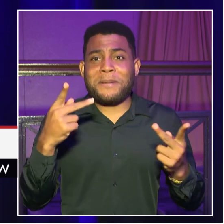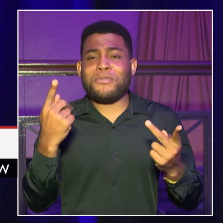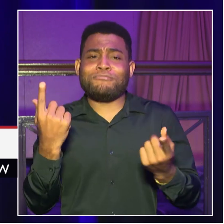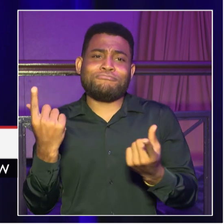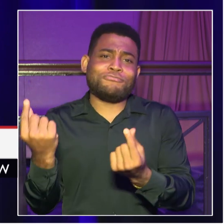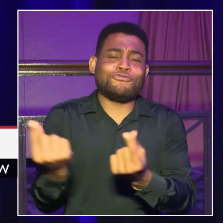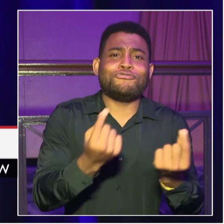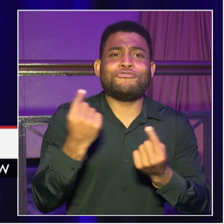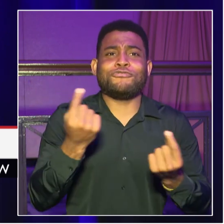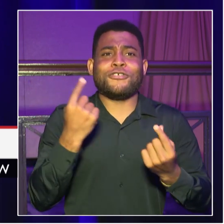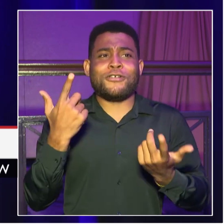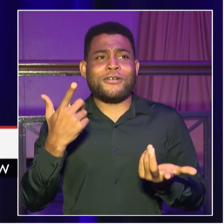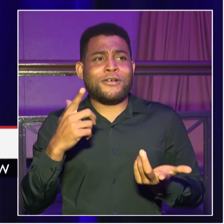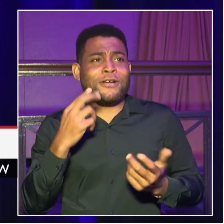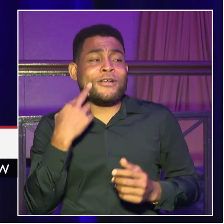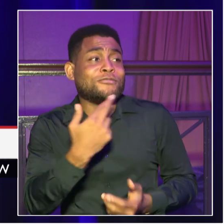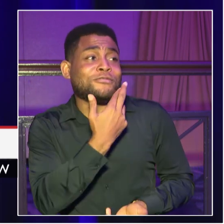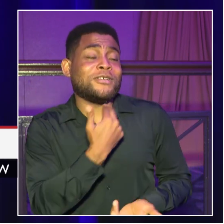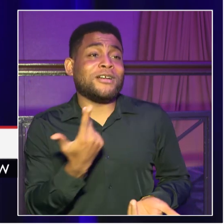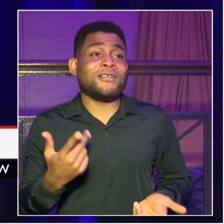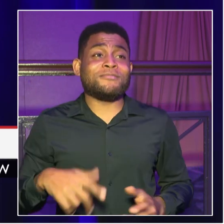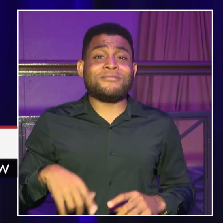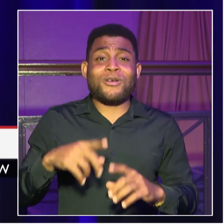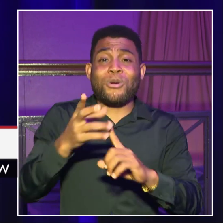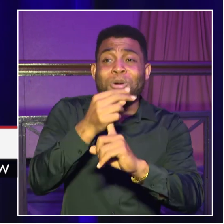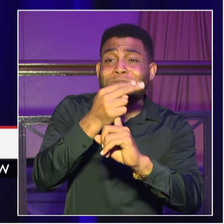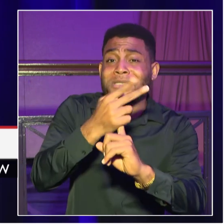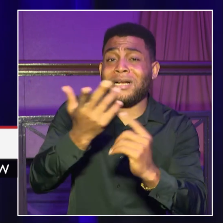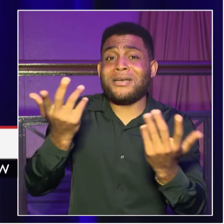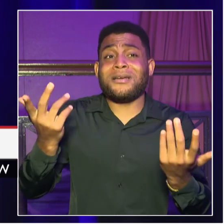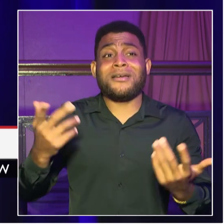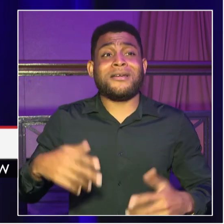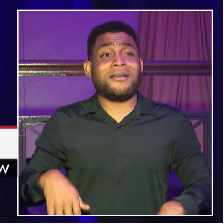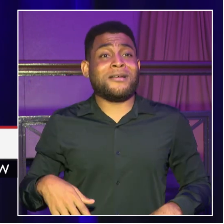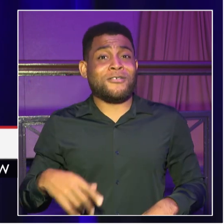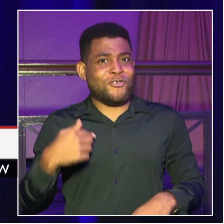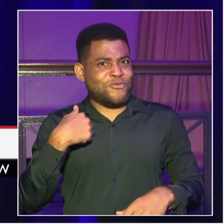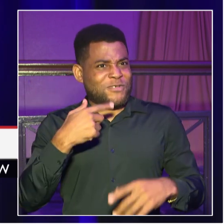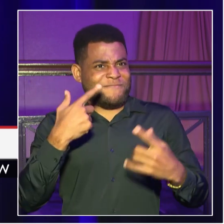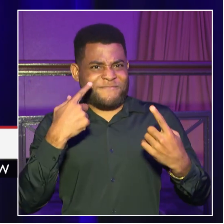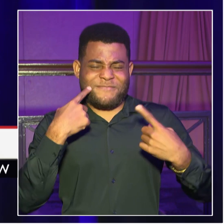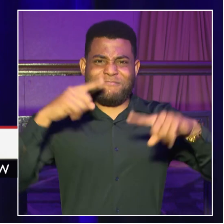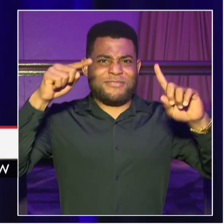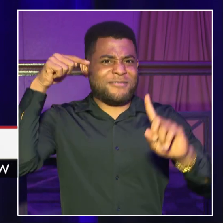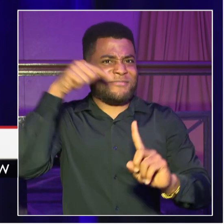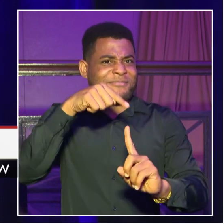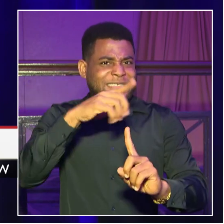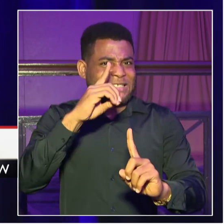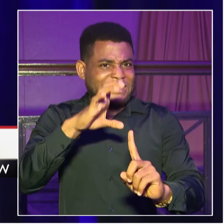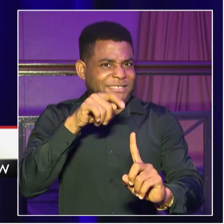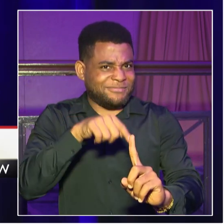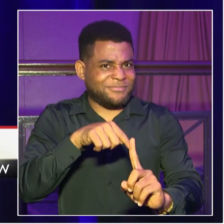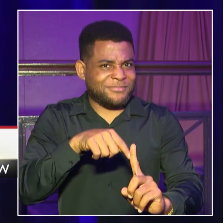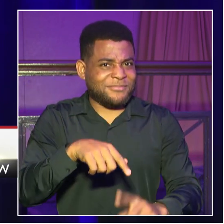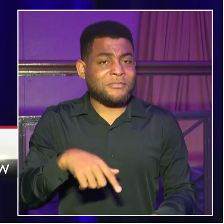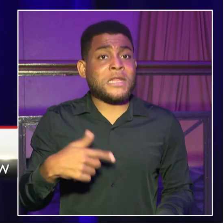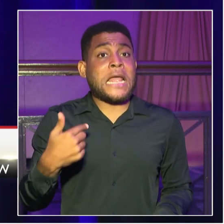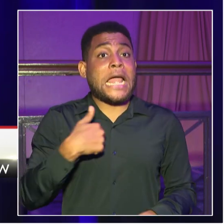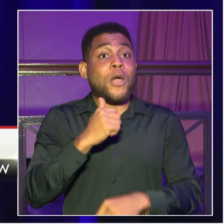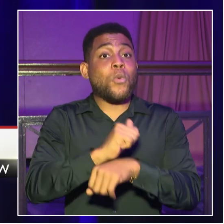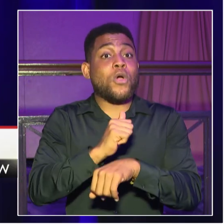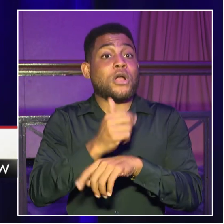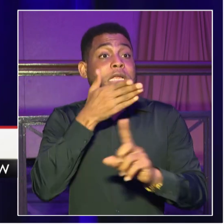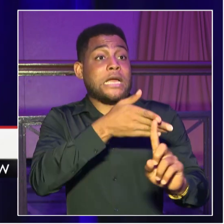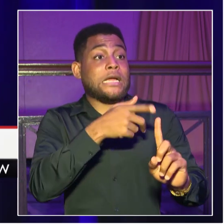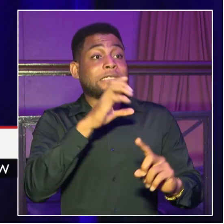really good in D.C. We're working down at City Hall all the time to make sure that the policies that